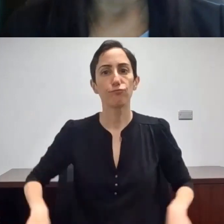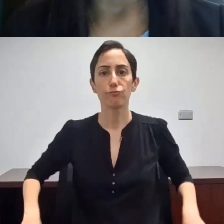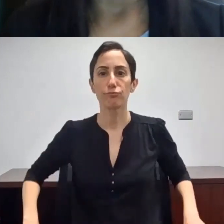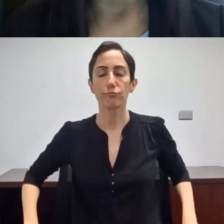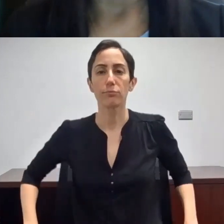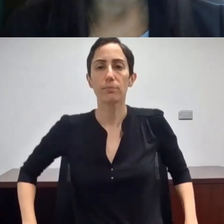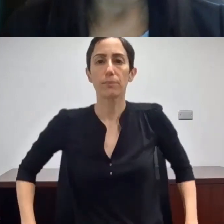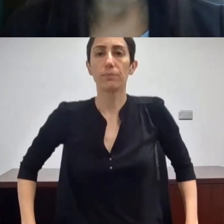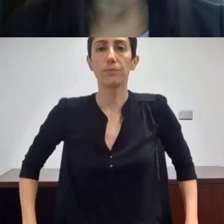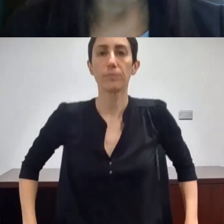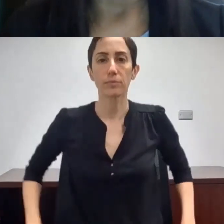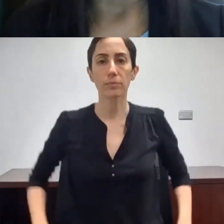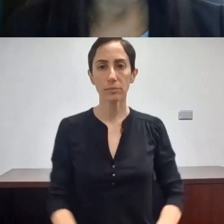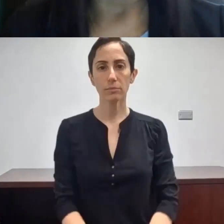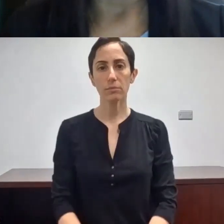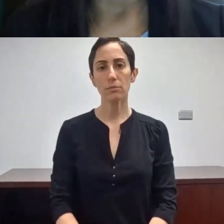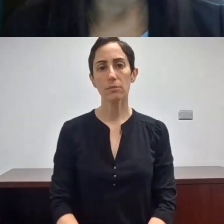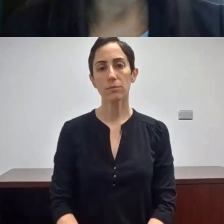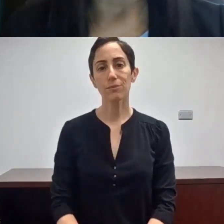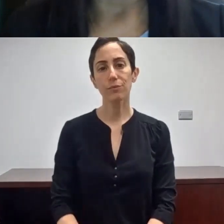we have